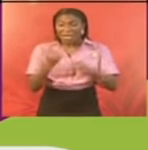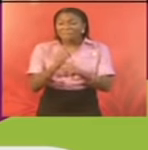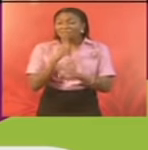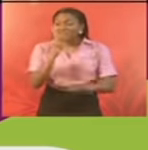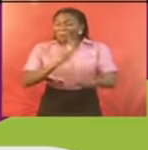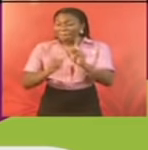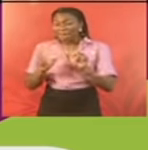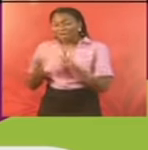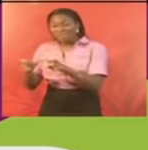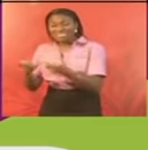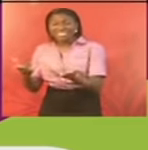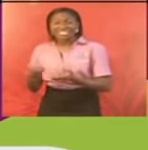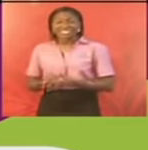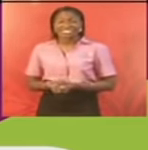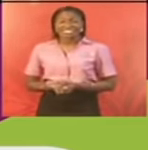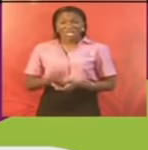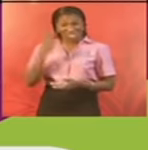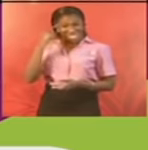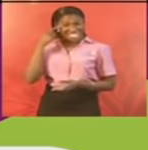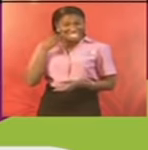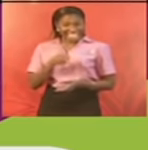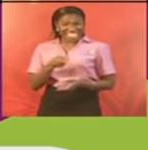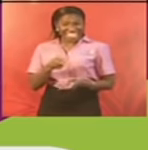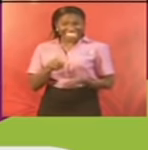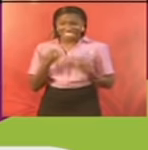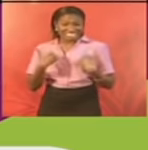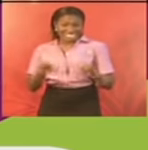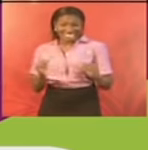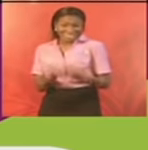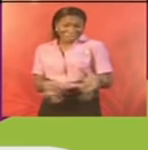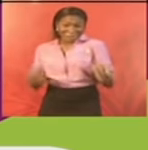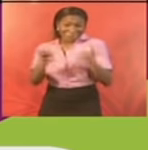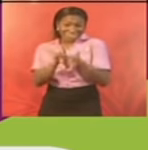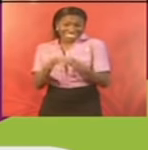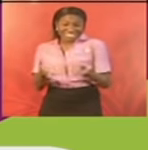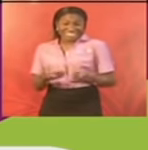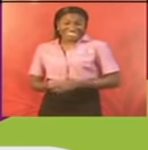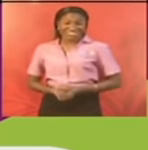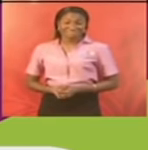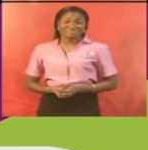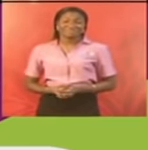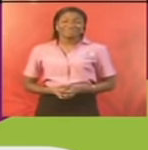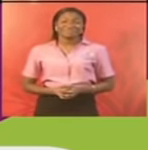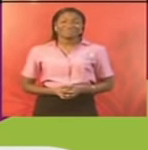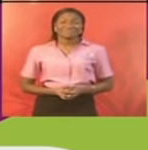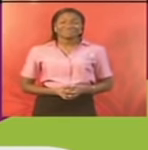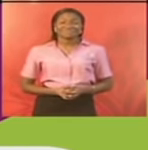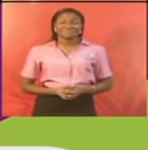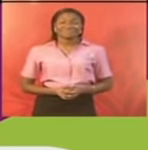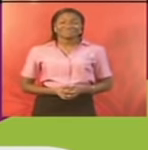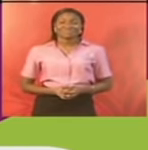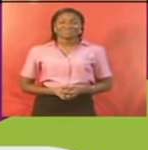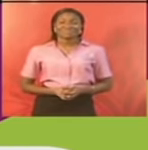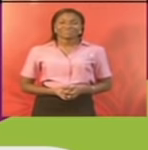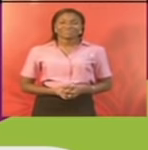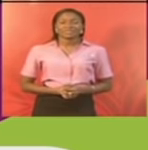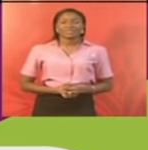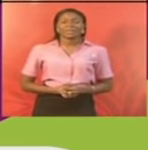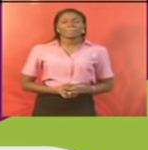just to get a sense of if contact tracing is still relevant at the rate that we might have come to understand it earlier